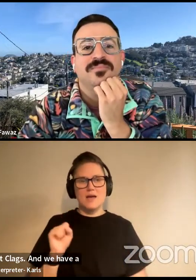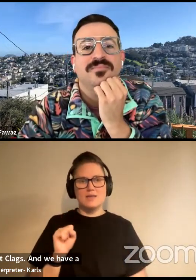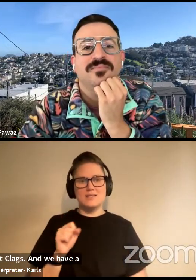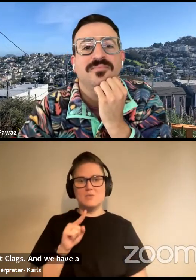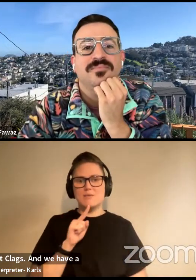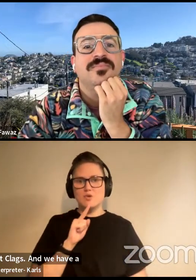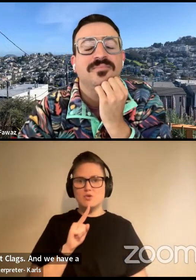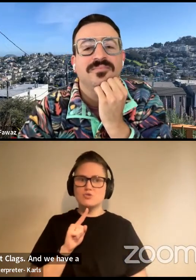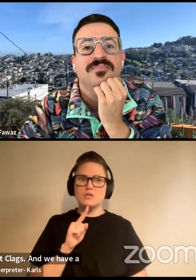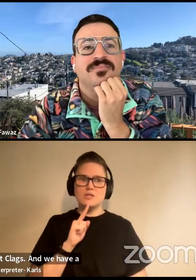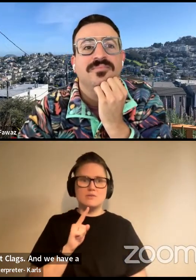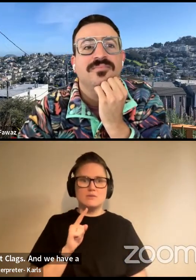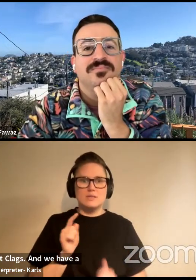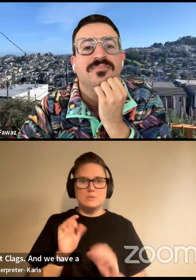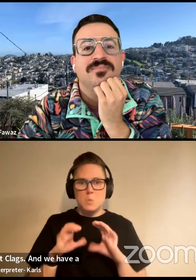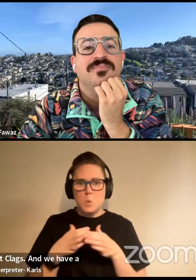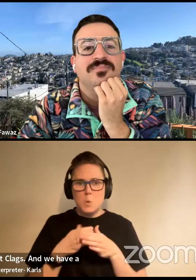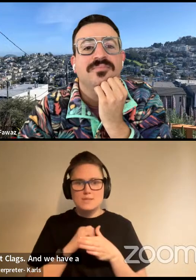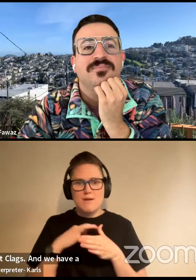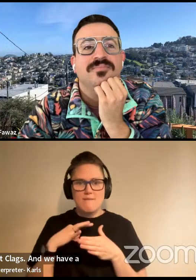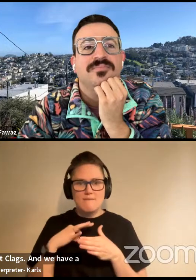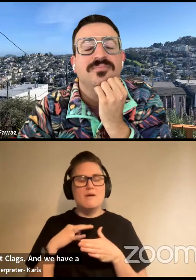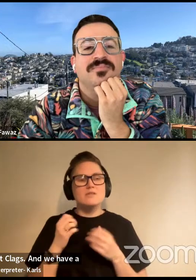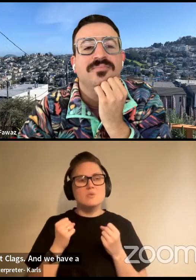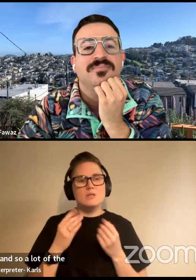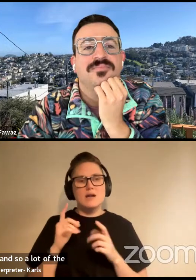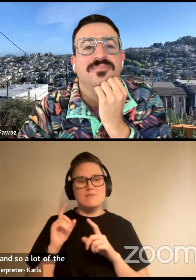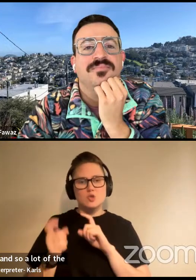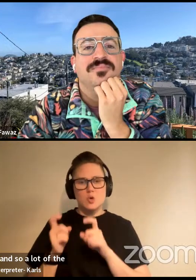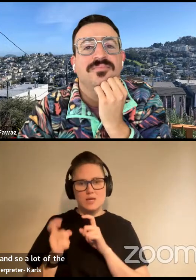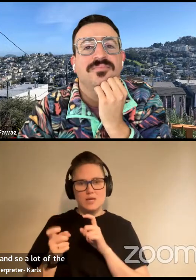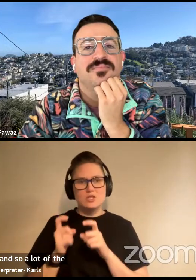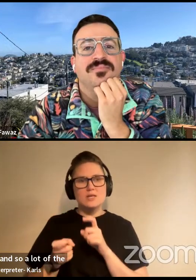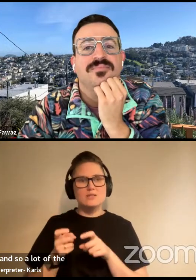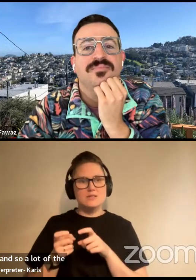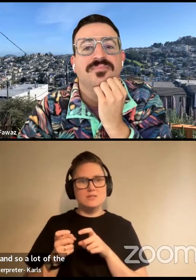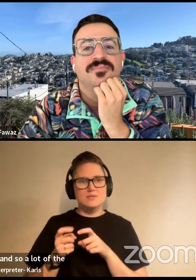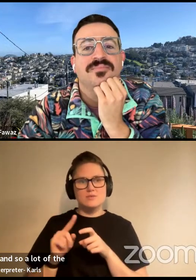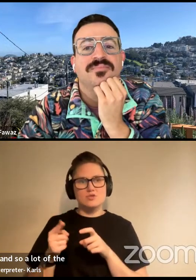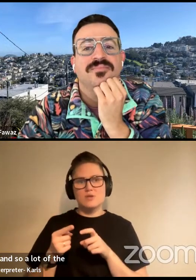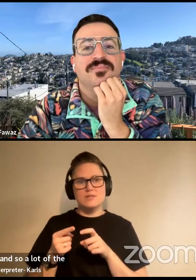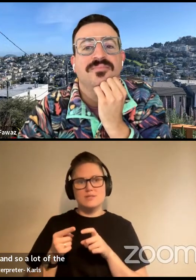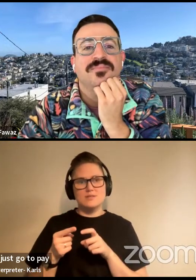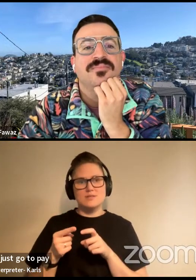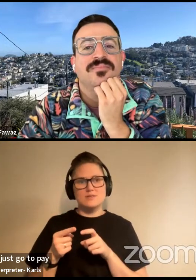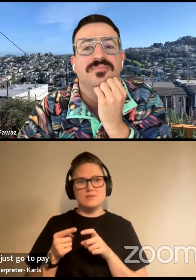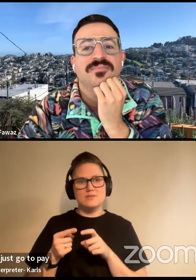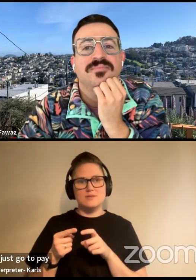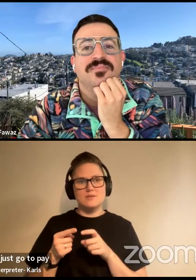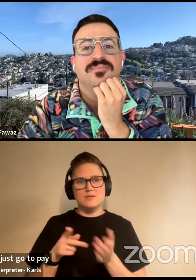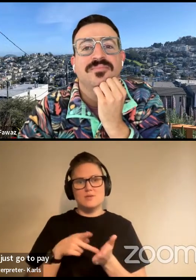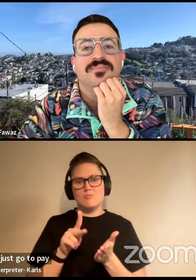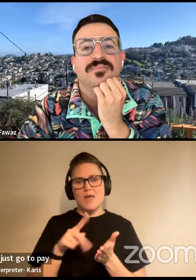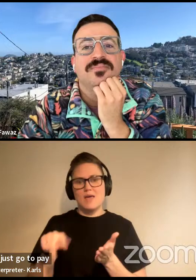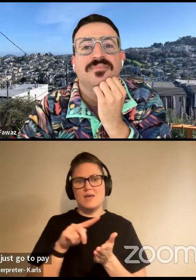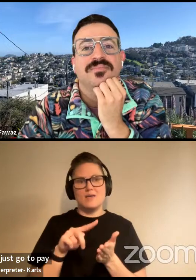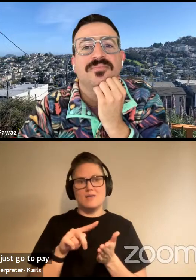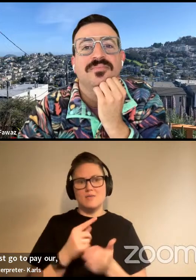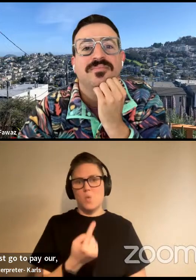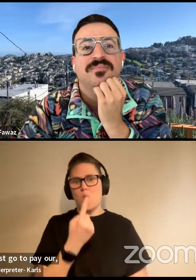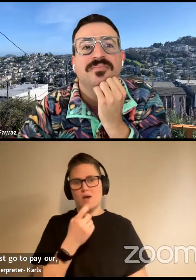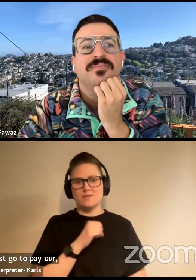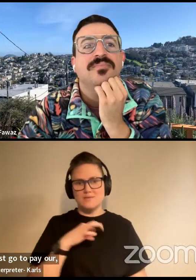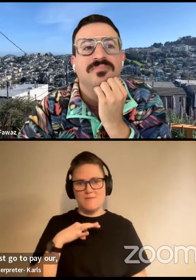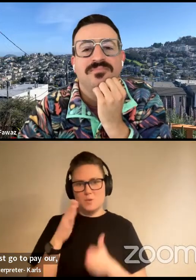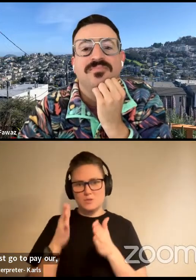staff. And so a lot of the donations that we receive just go to pay our basically one staff